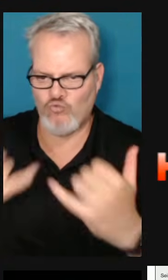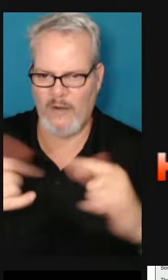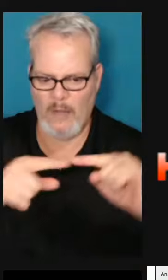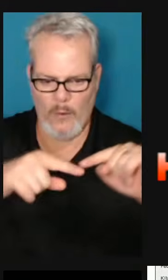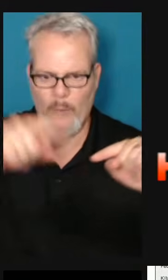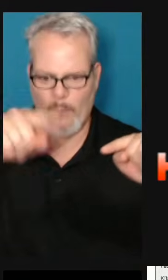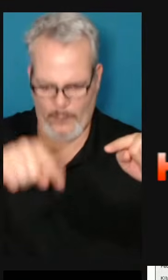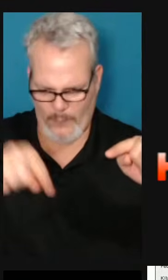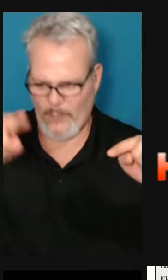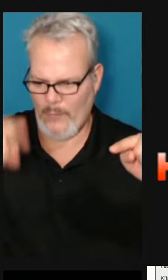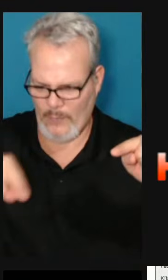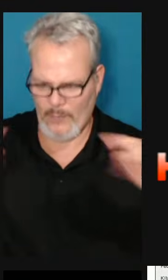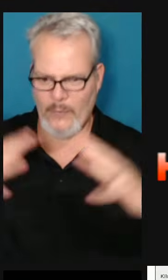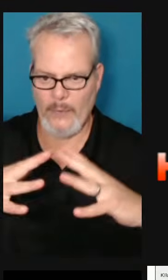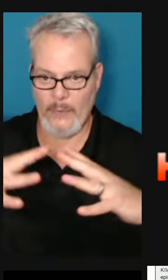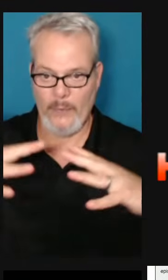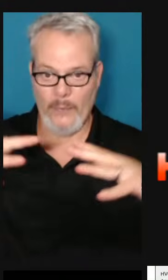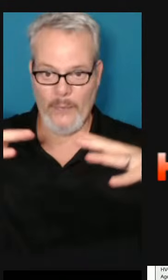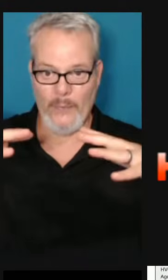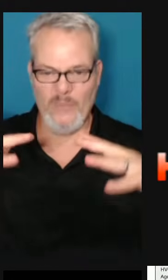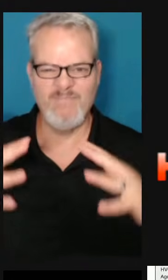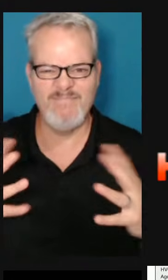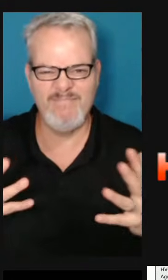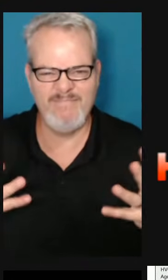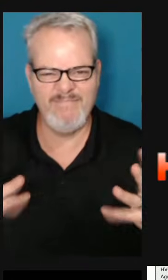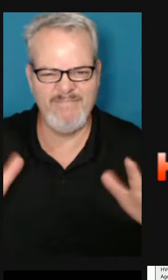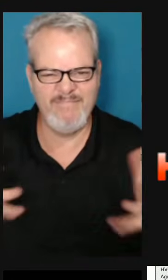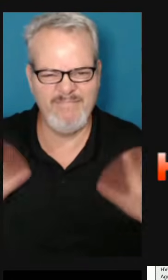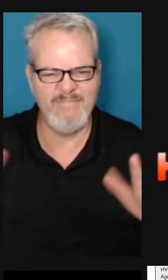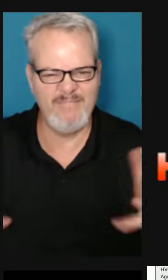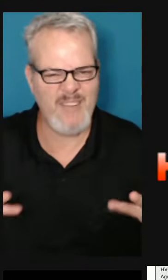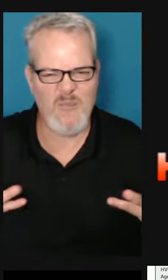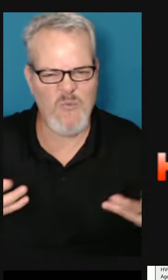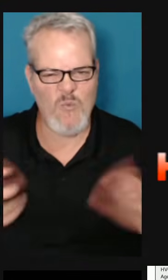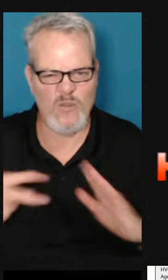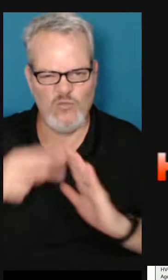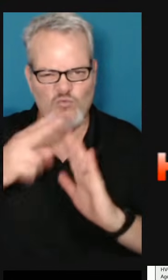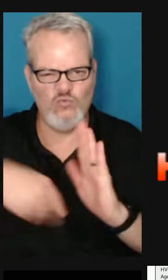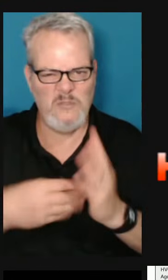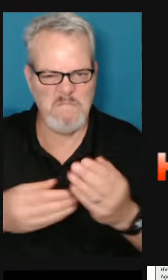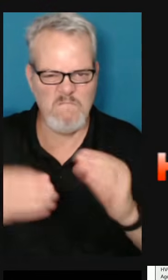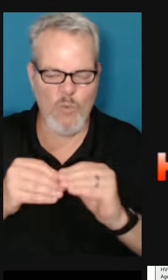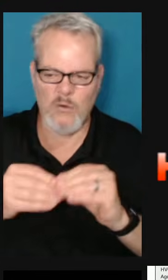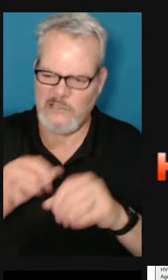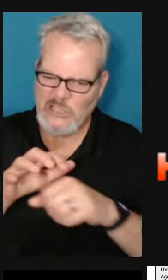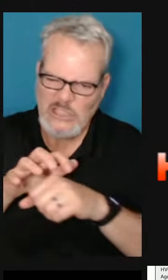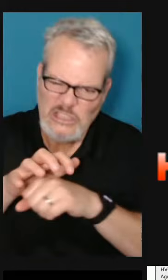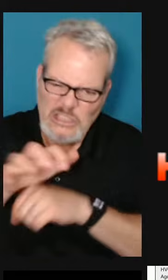that's really all I want to read to you guys here. There's lots more information all through here. Our